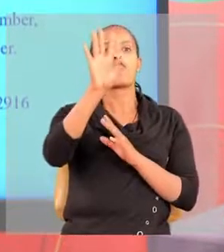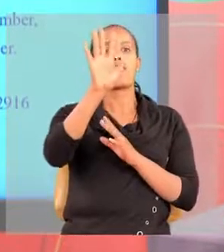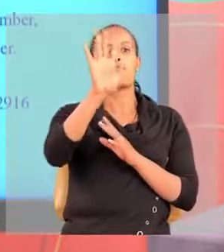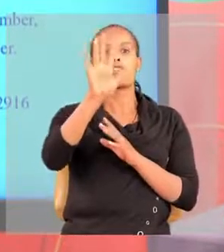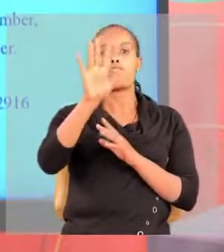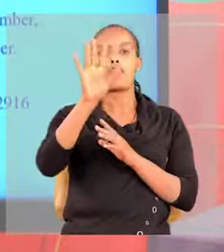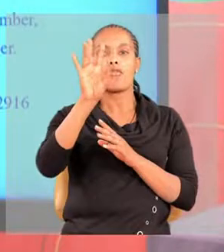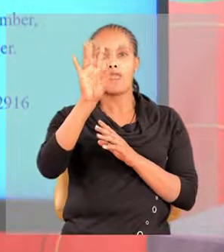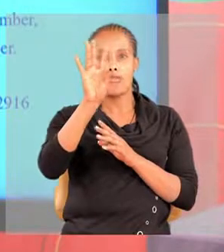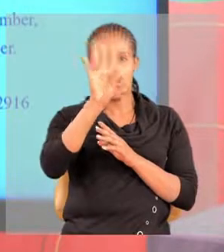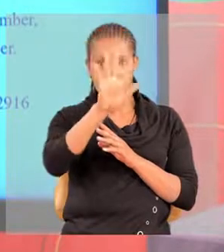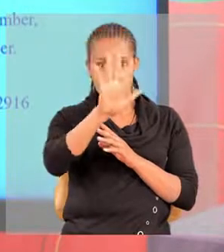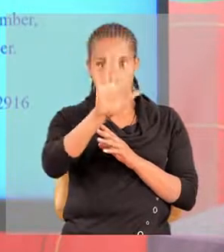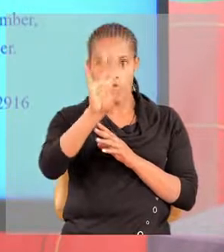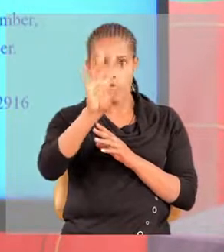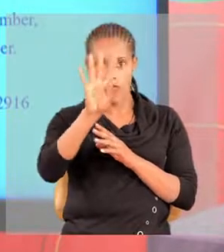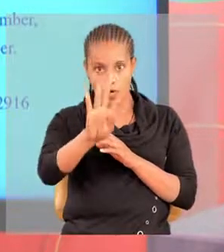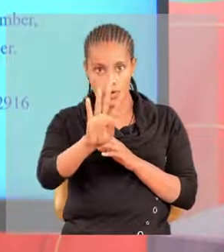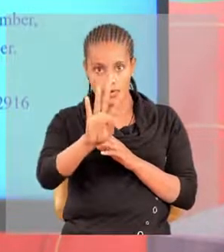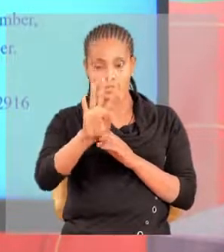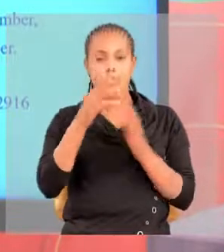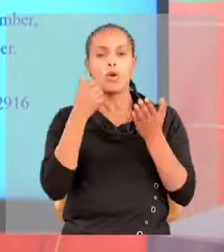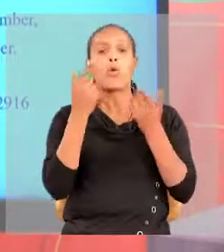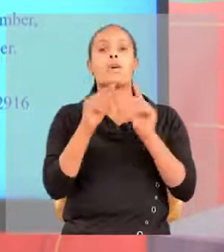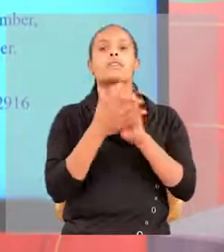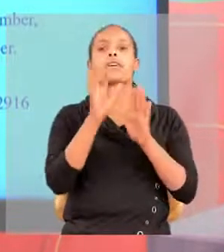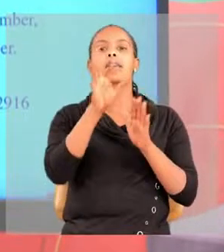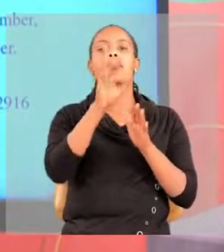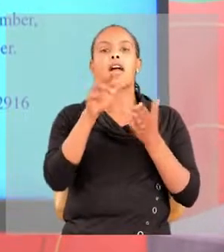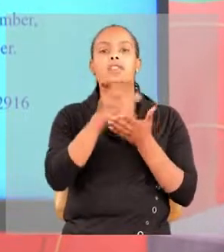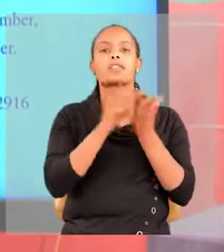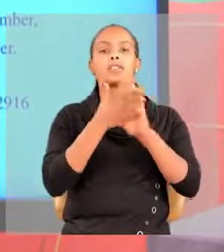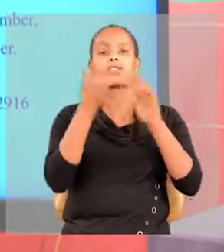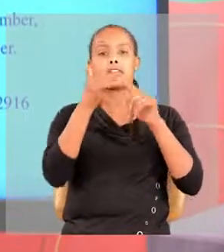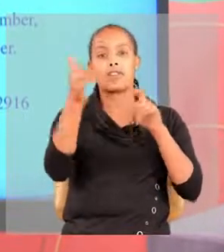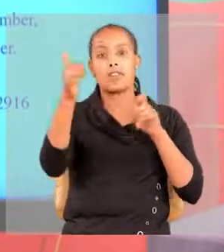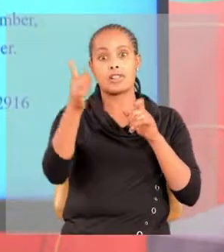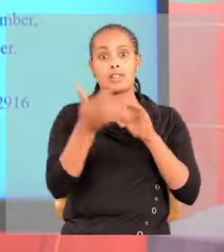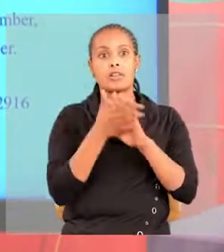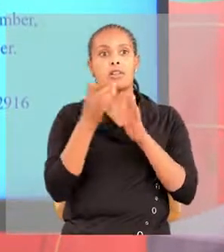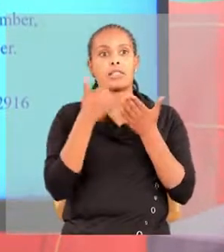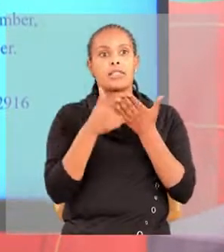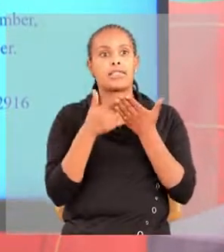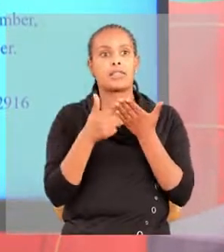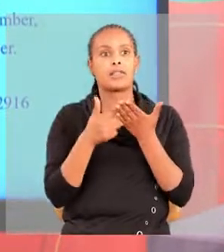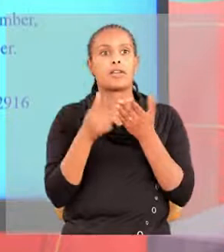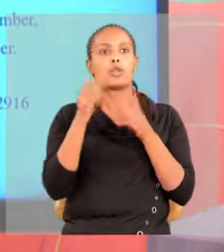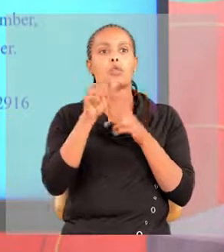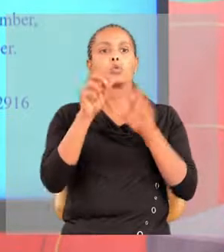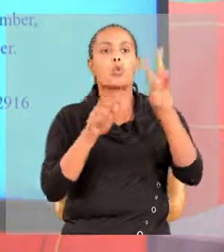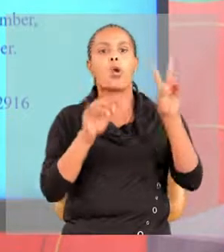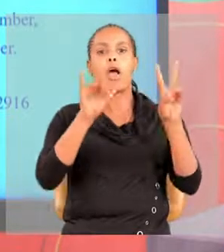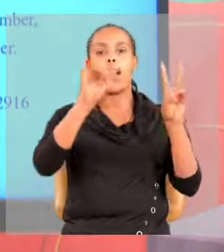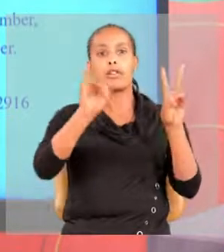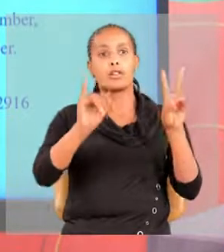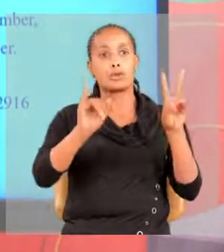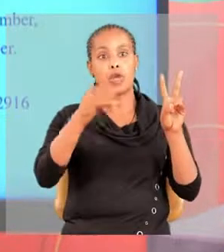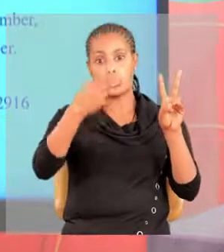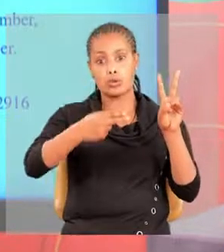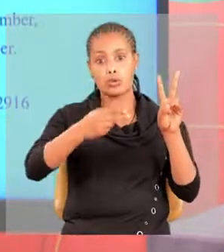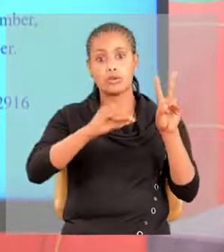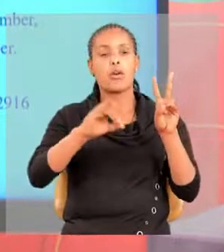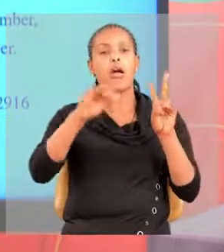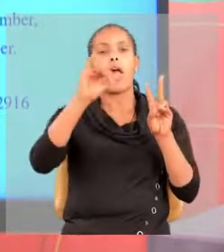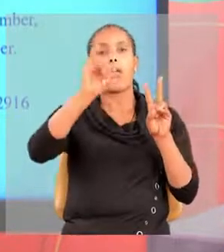Now revert this reaction. When the reaction is reversed, it becomes this: 2 hydrogen iodide gas